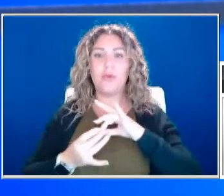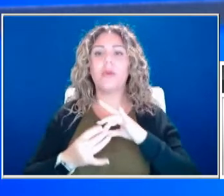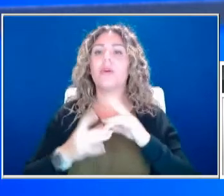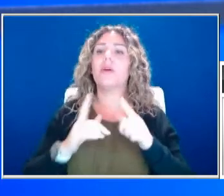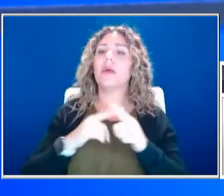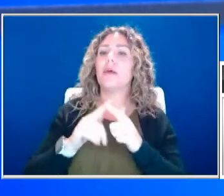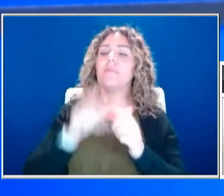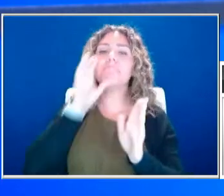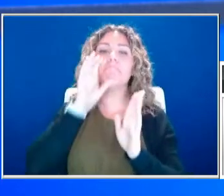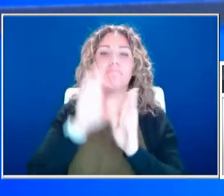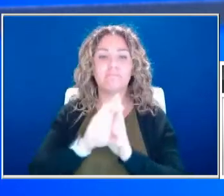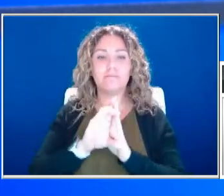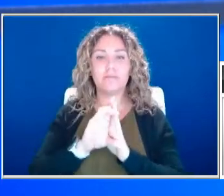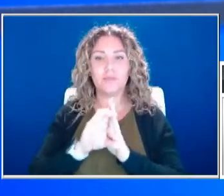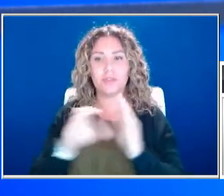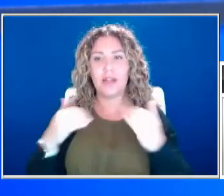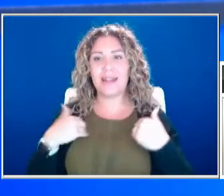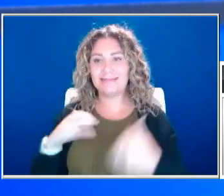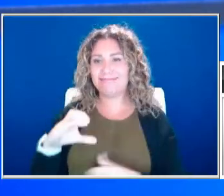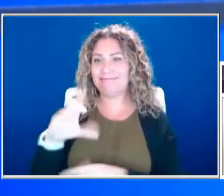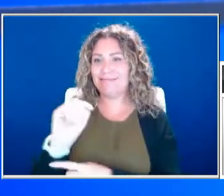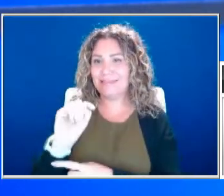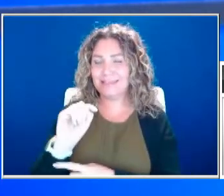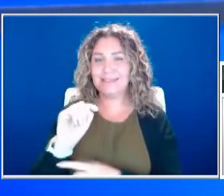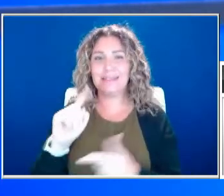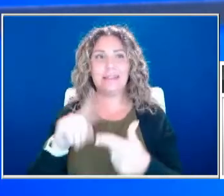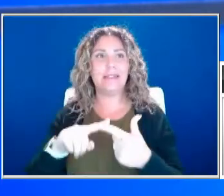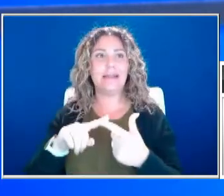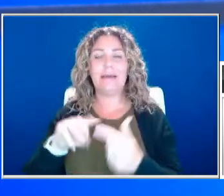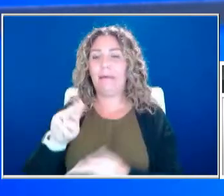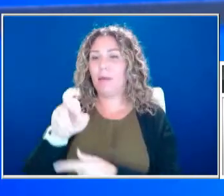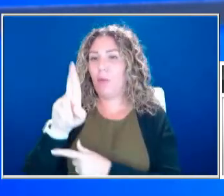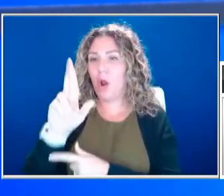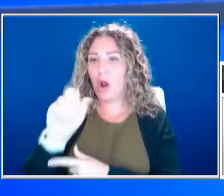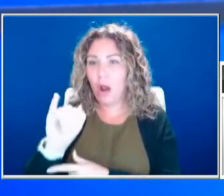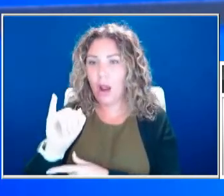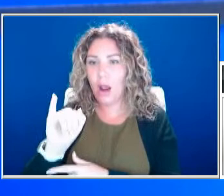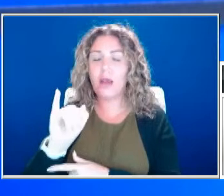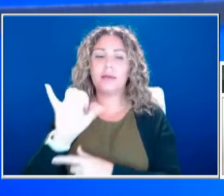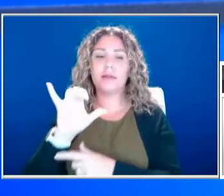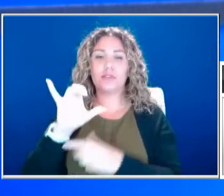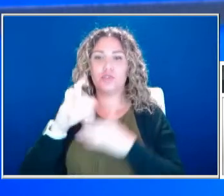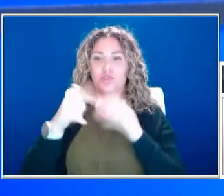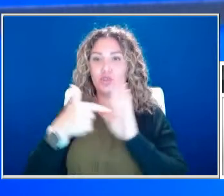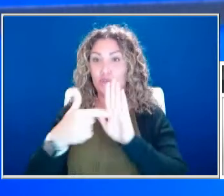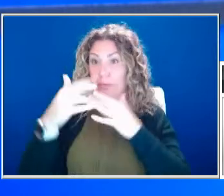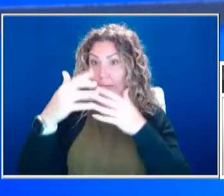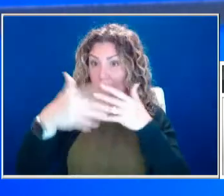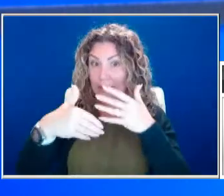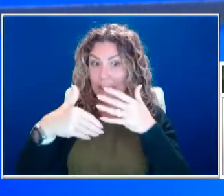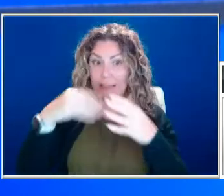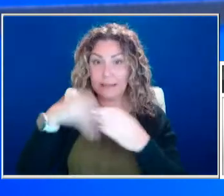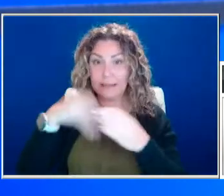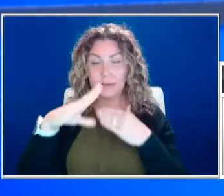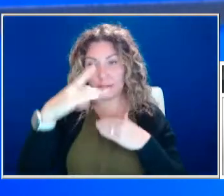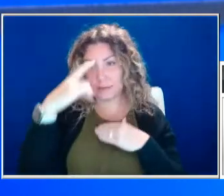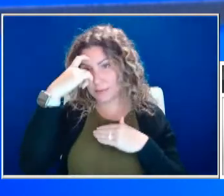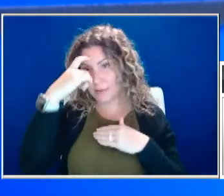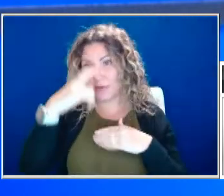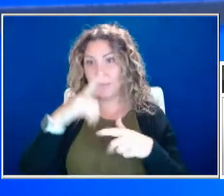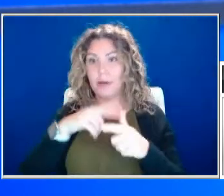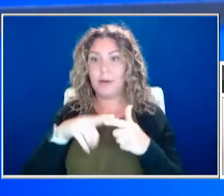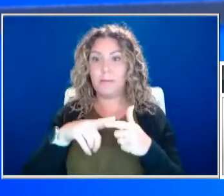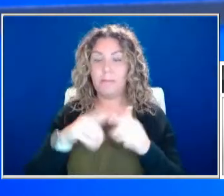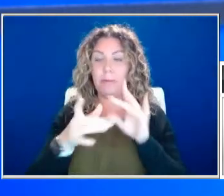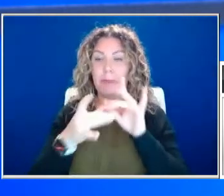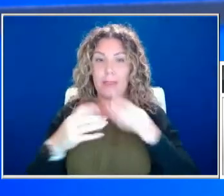they got some CT scans and MRI imaging which showed the bleeding in the head. And around that, in a young patient